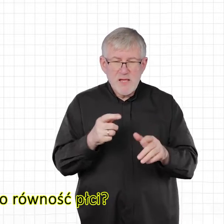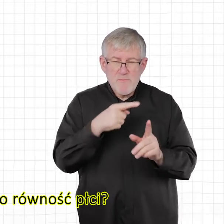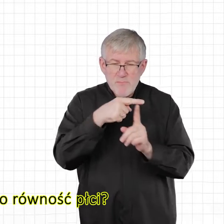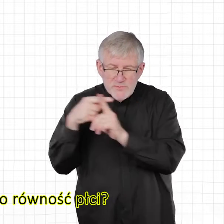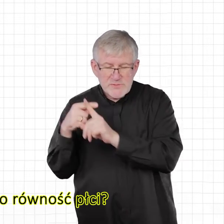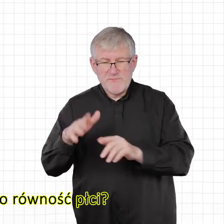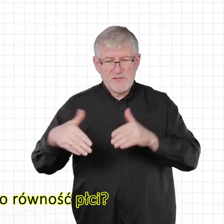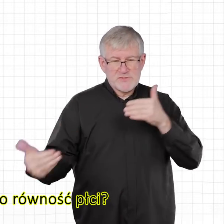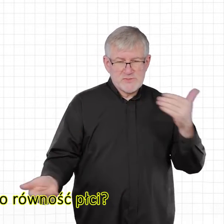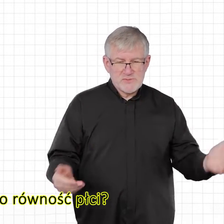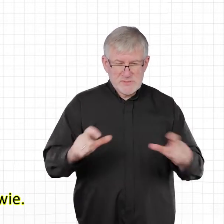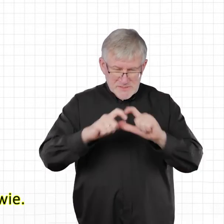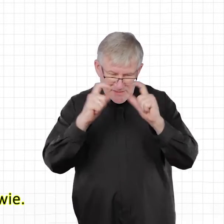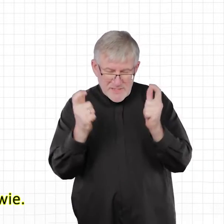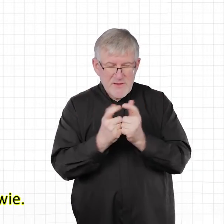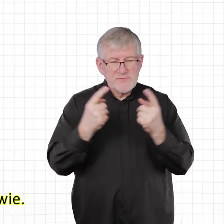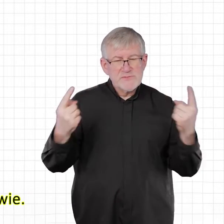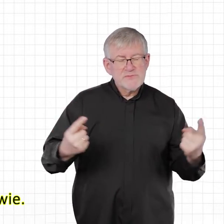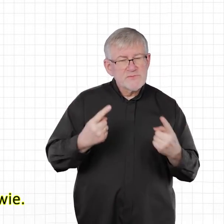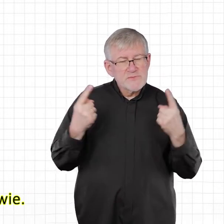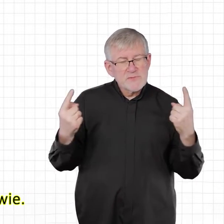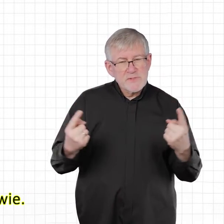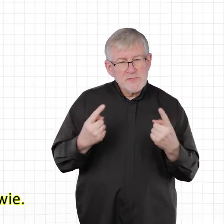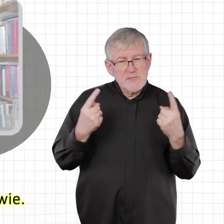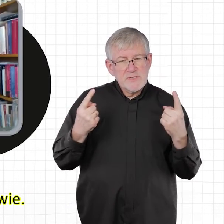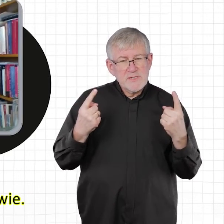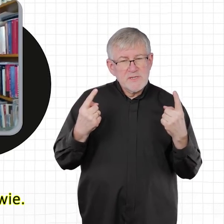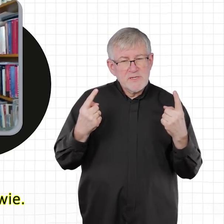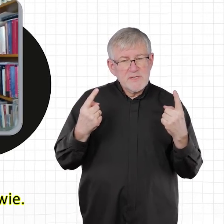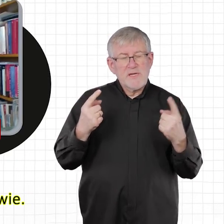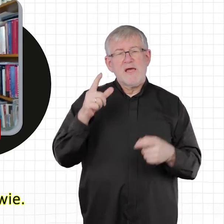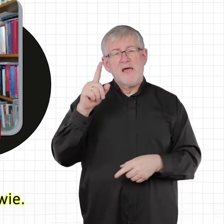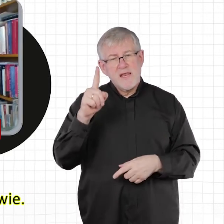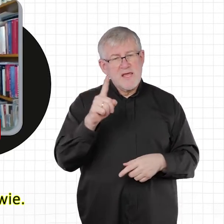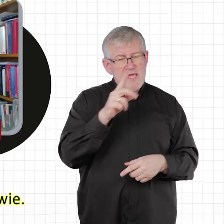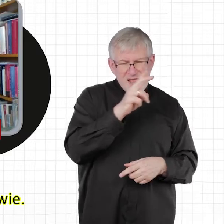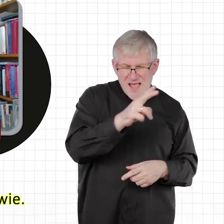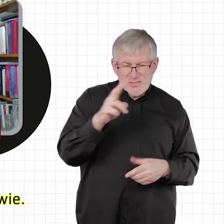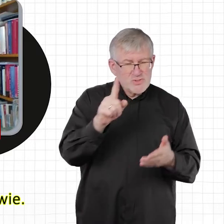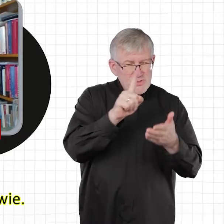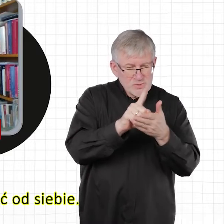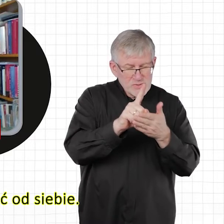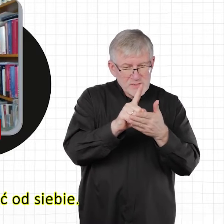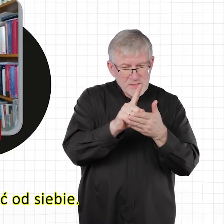gender equality? From your experience, these backlashes and so on.